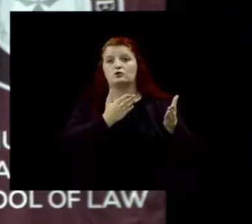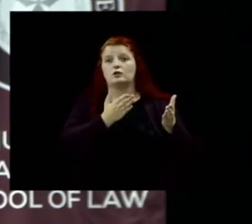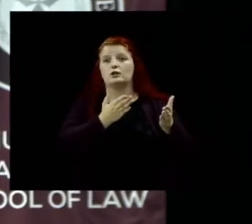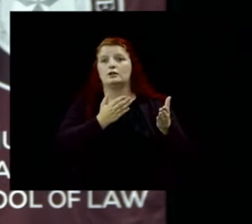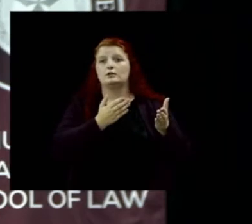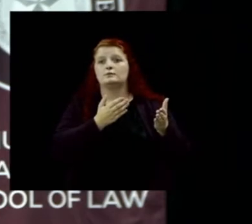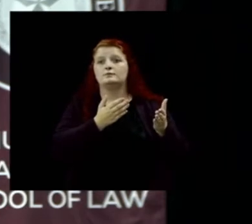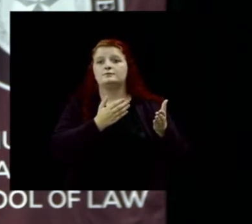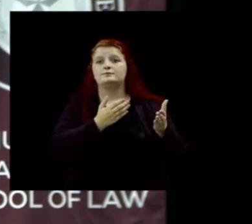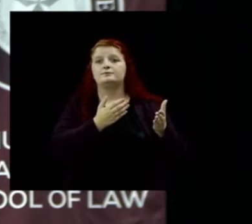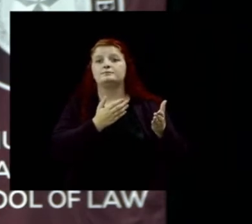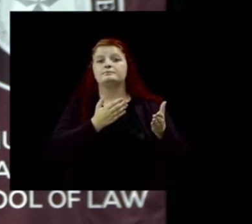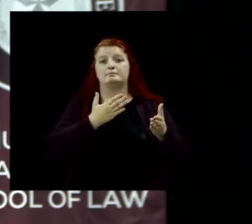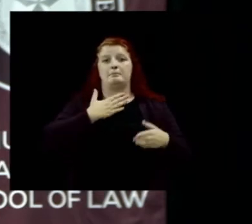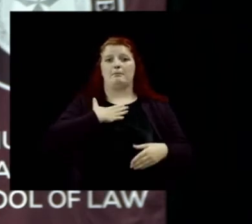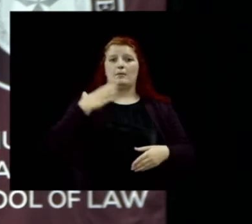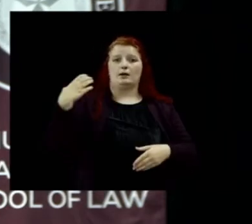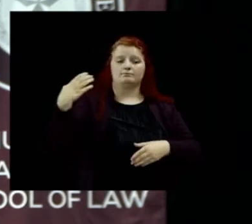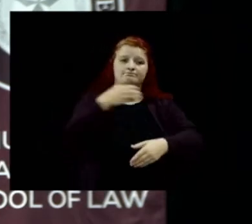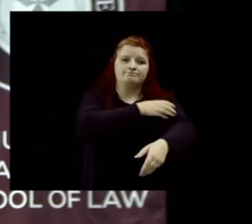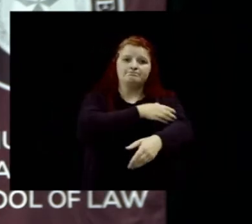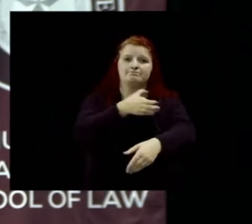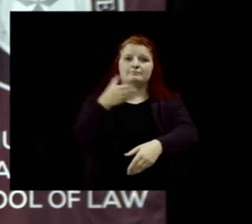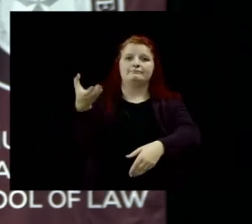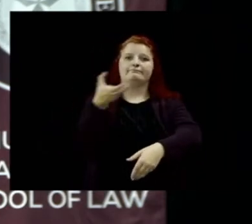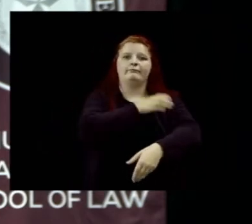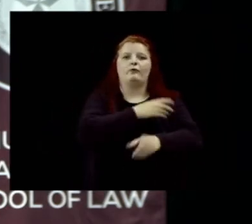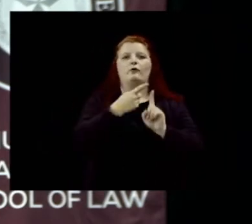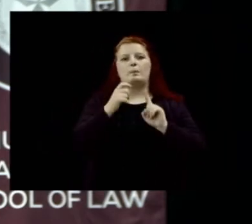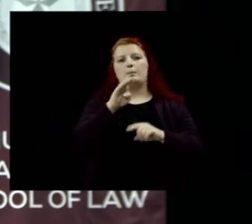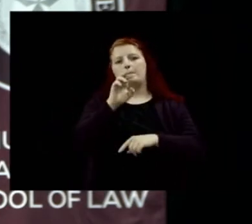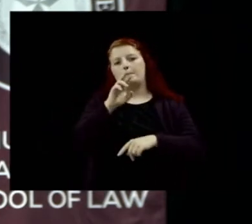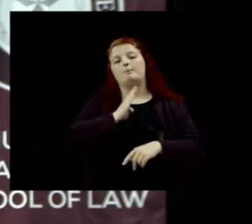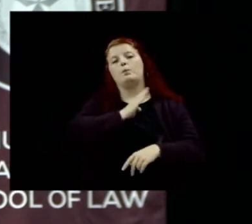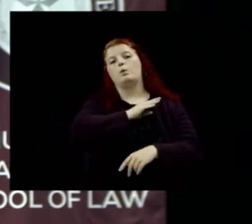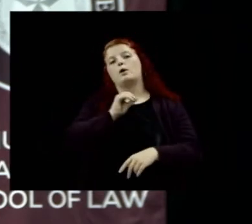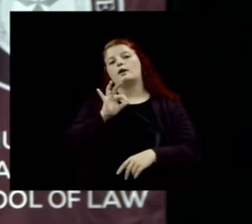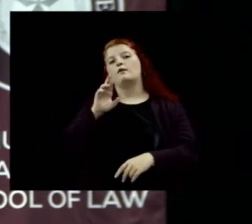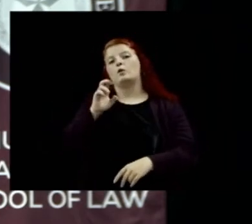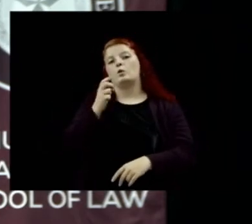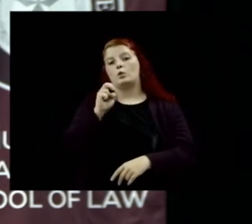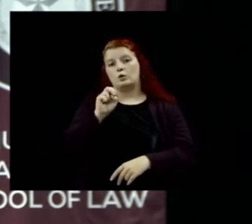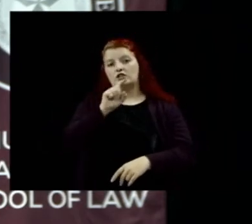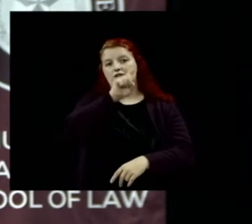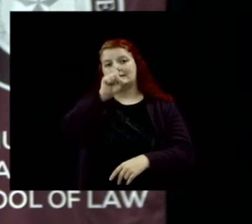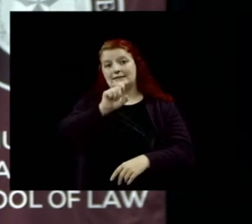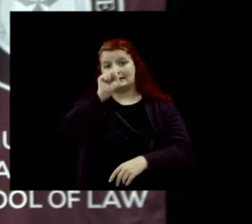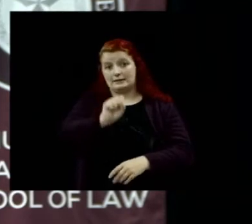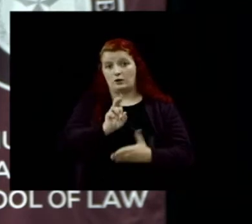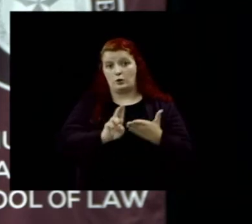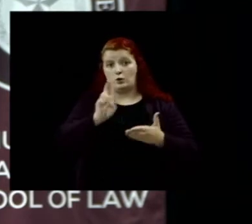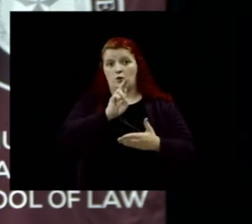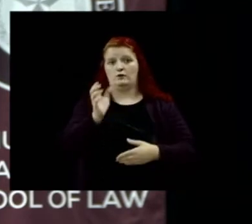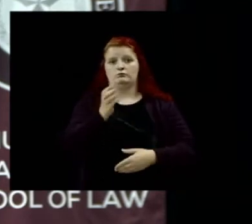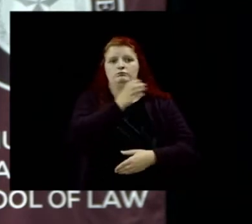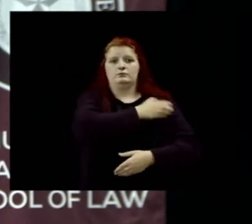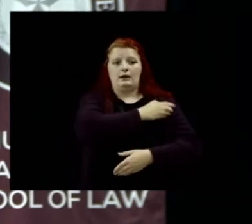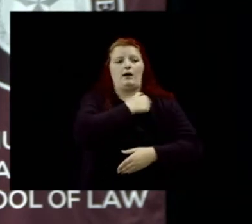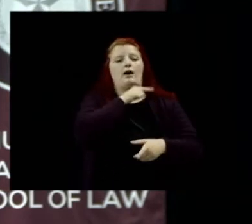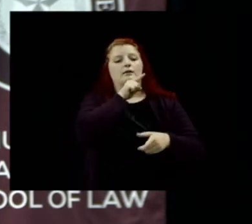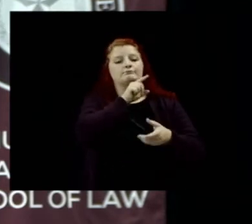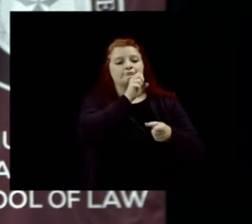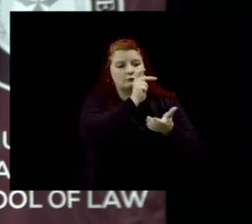of the authority vested in me by the Board of Regents of Texas Southern University, I confer upon these candidates